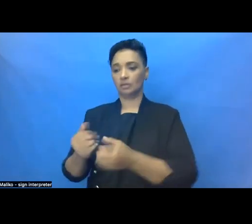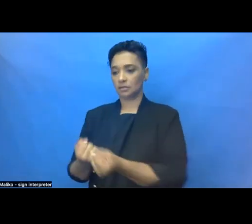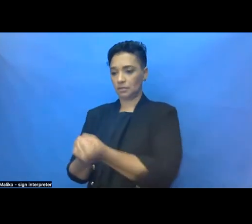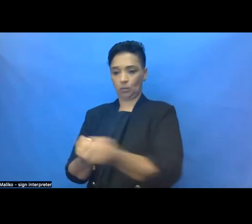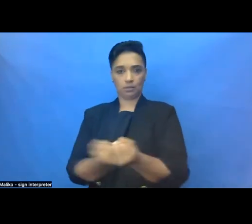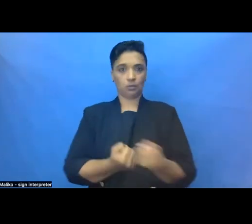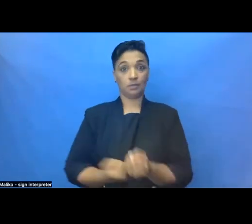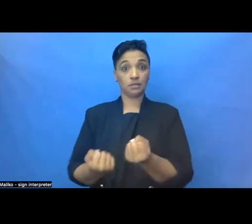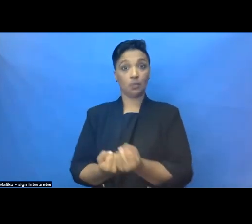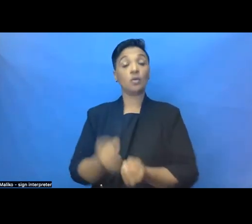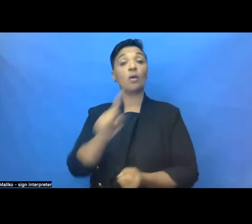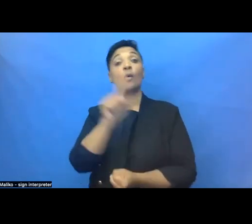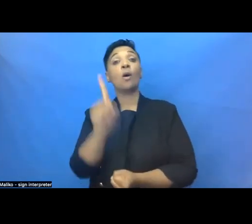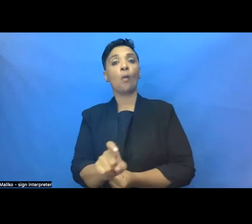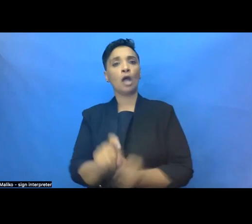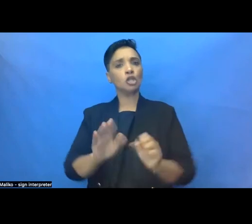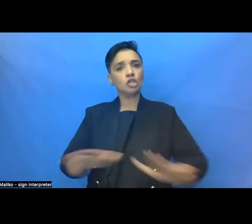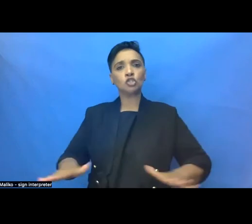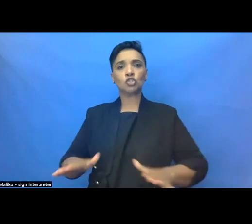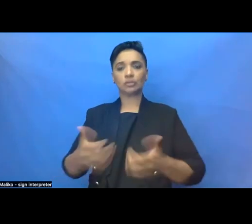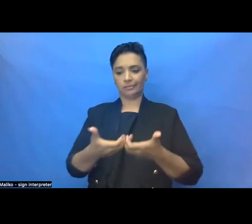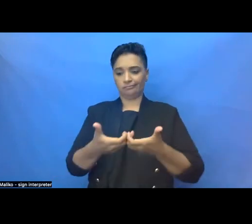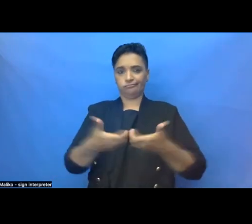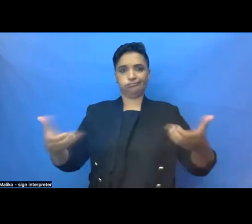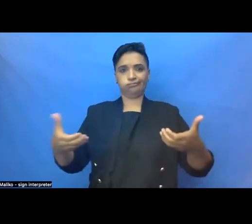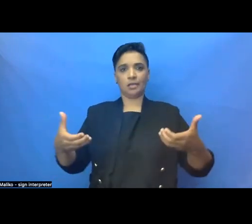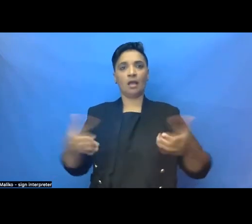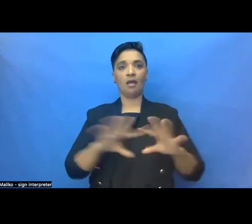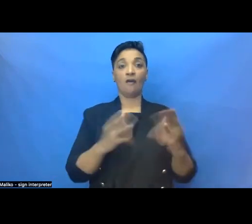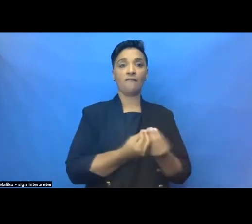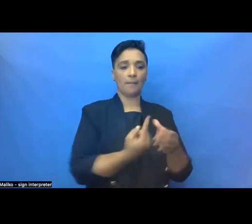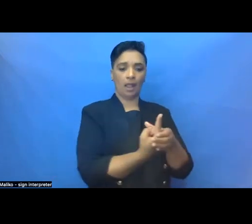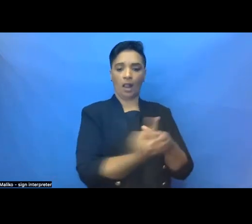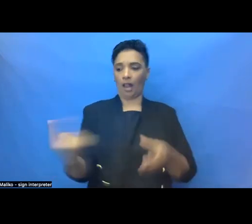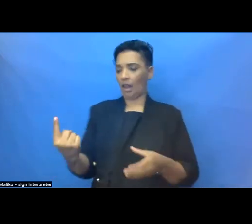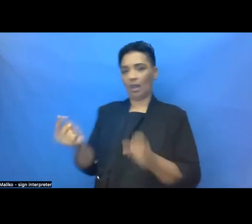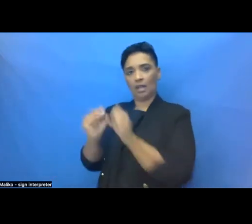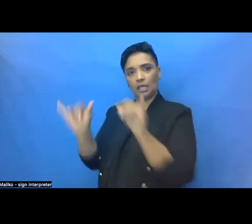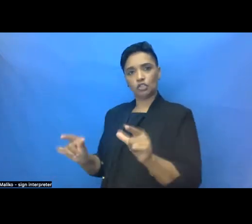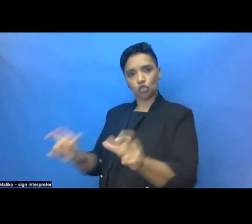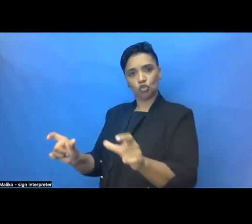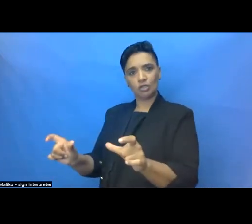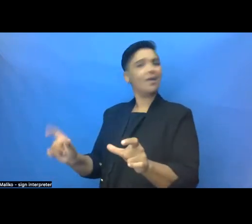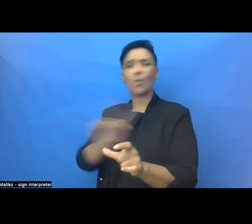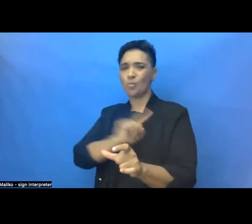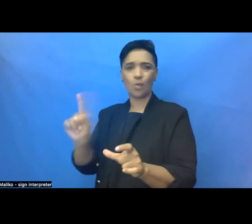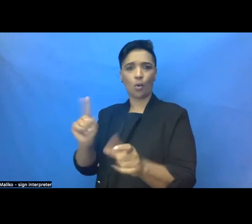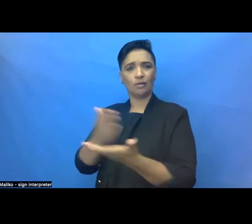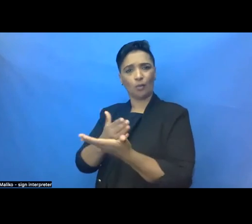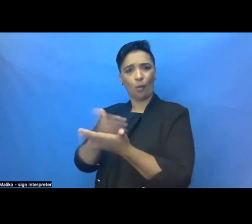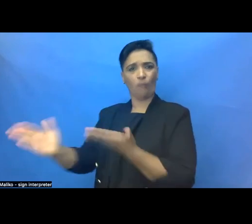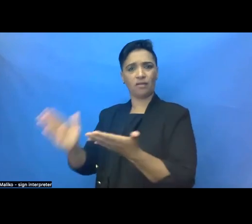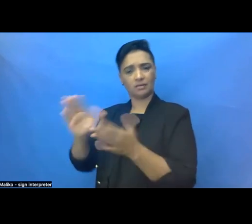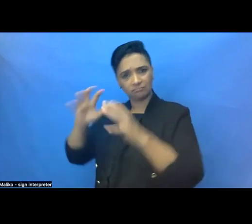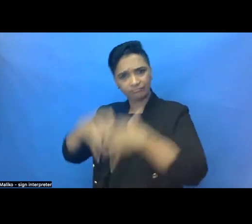to ensure they are not separated from their families and are protected from institutionalization. And I